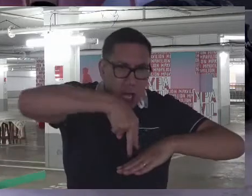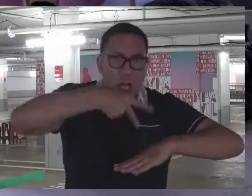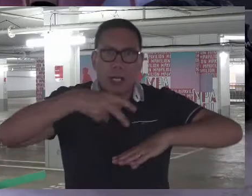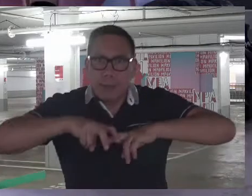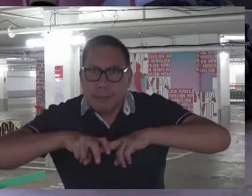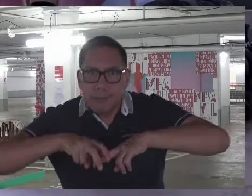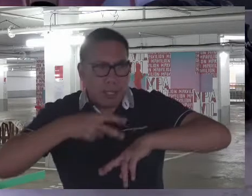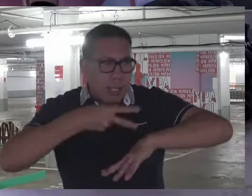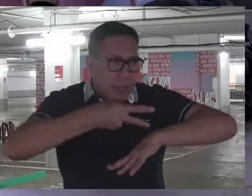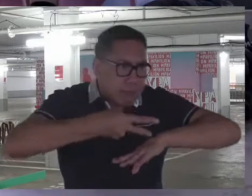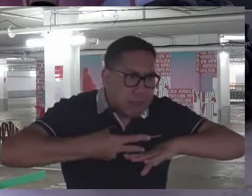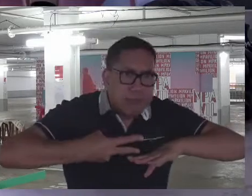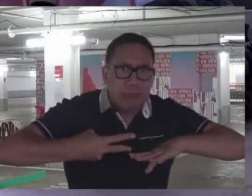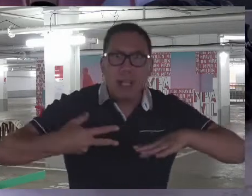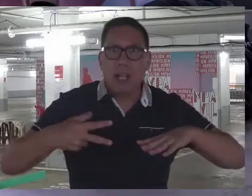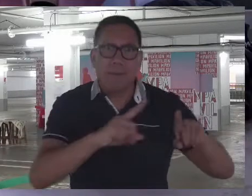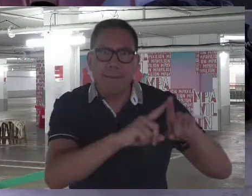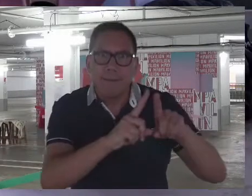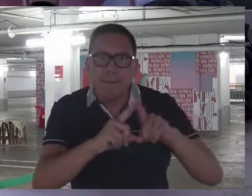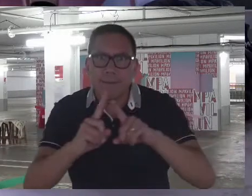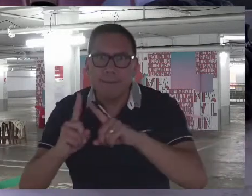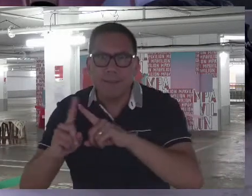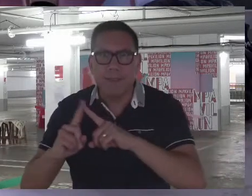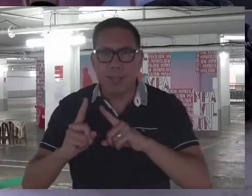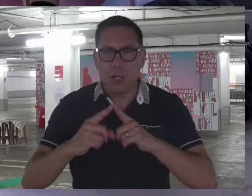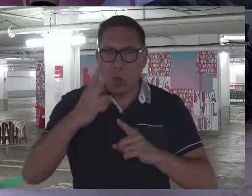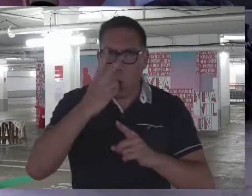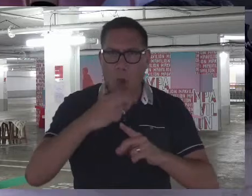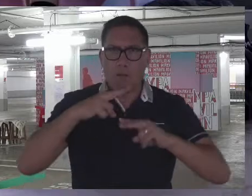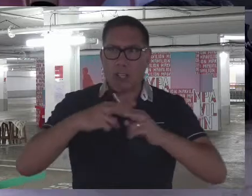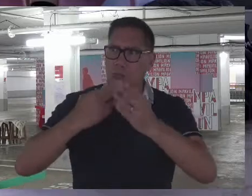historical, contemporary, analog processes.